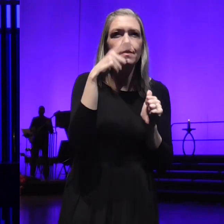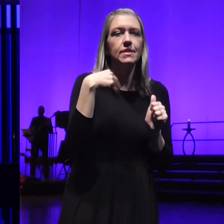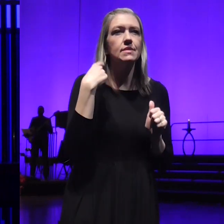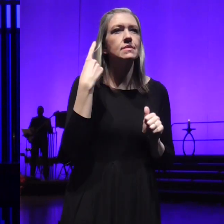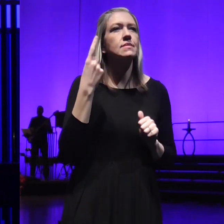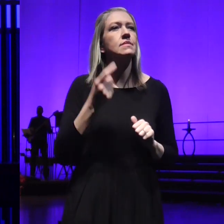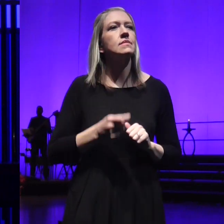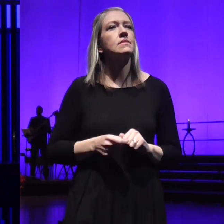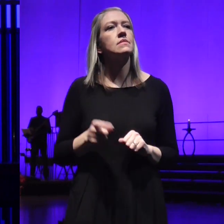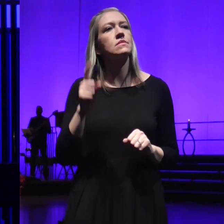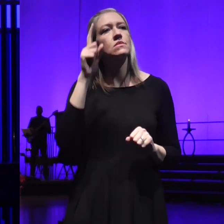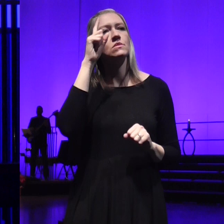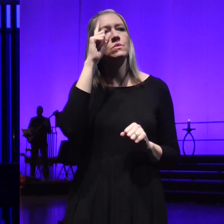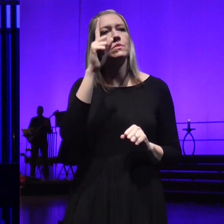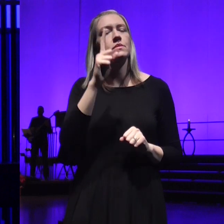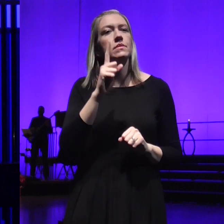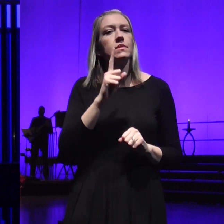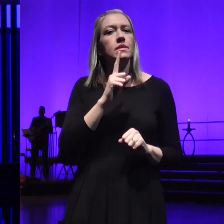face.